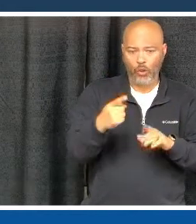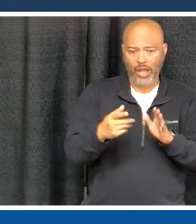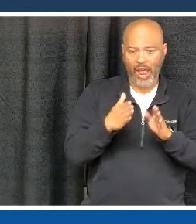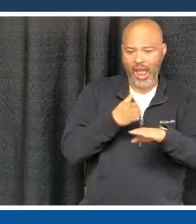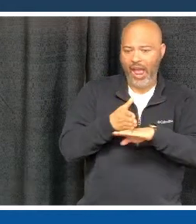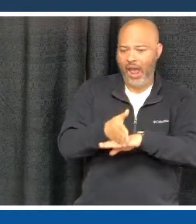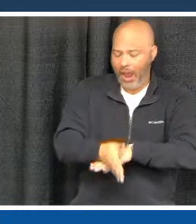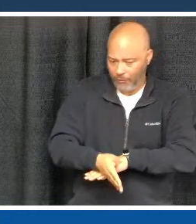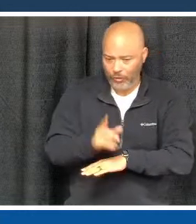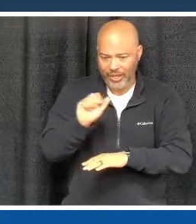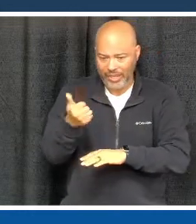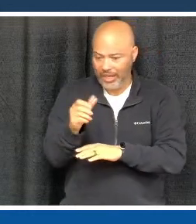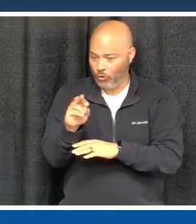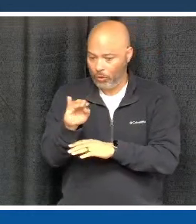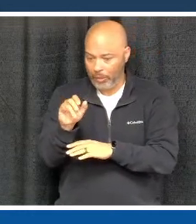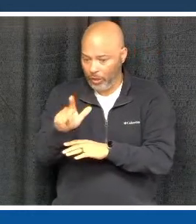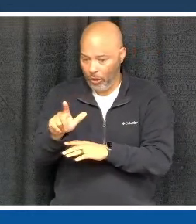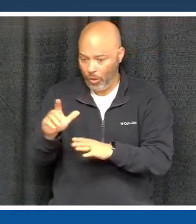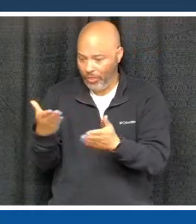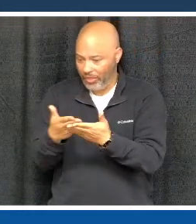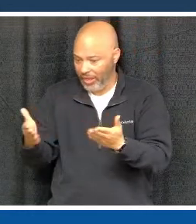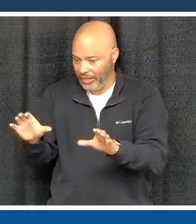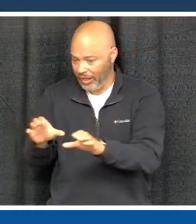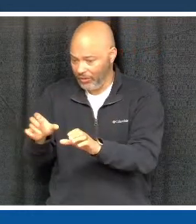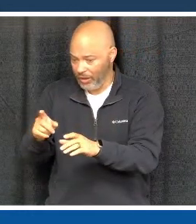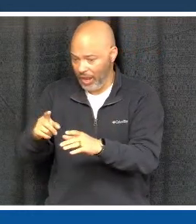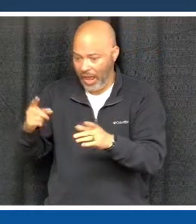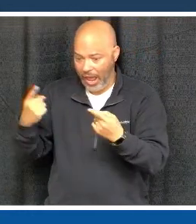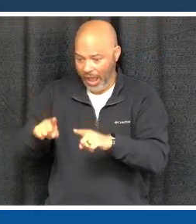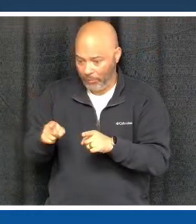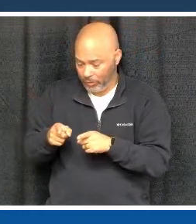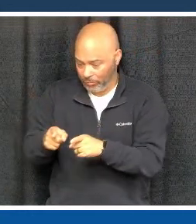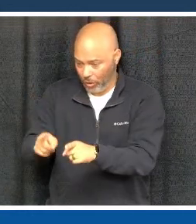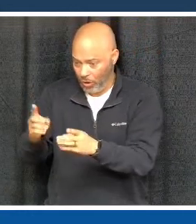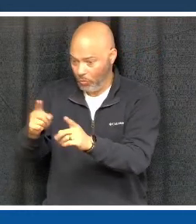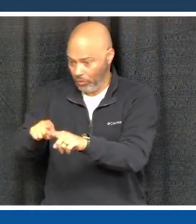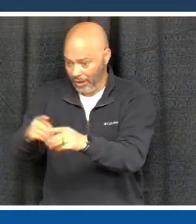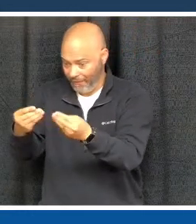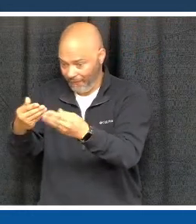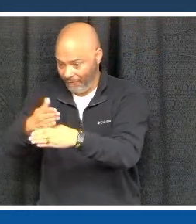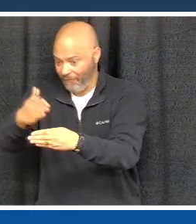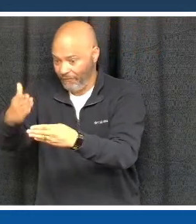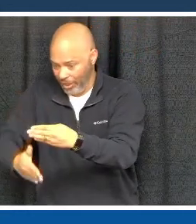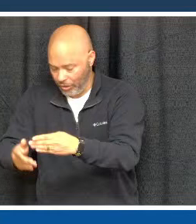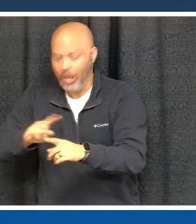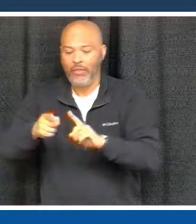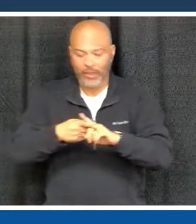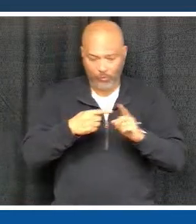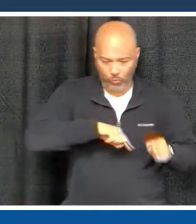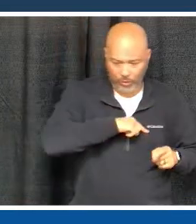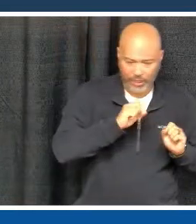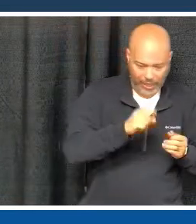any criminal or civil action that's currently taking place has been resolved.